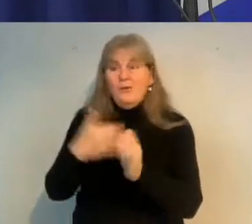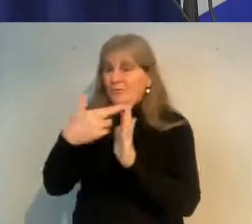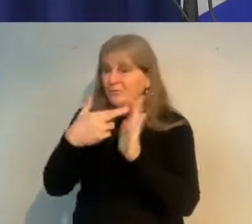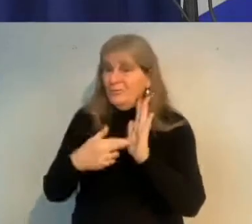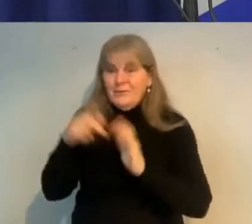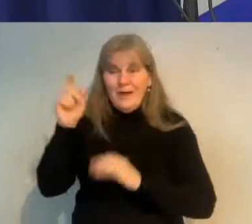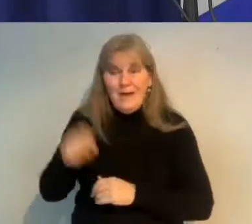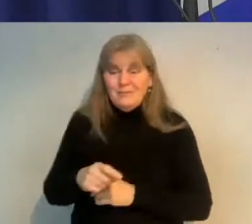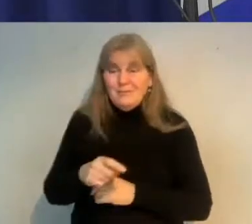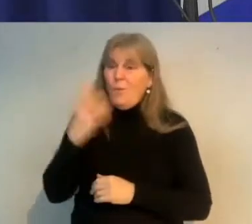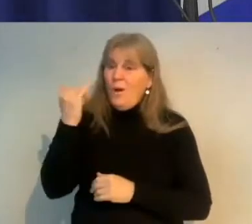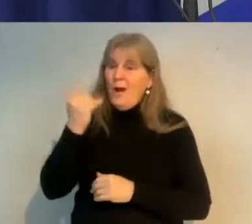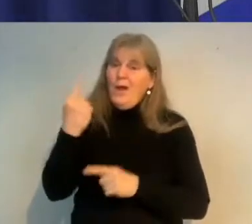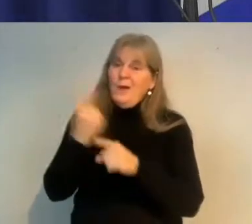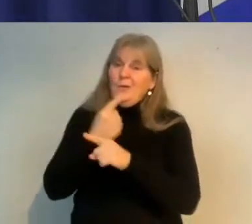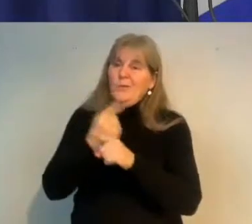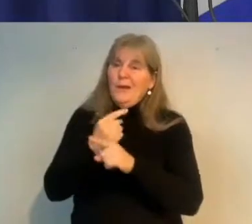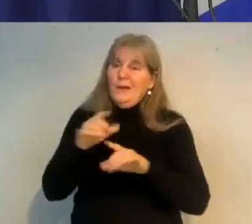do.